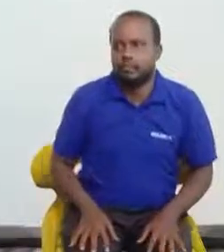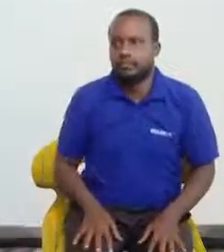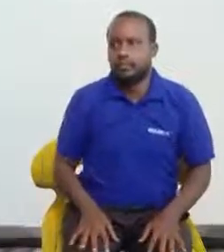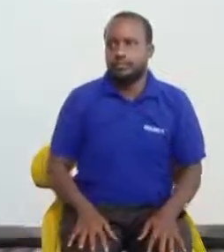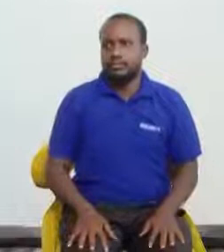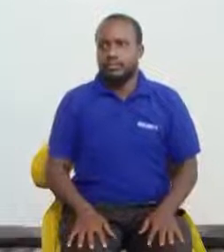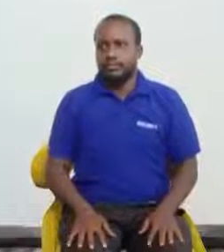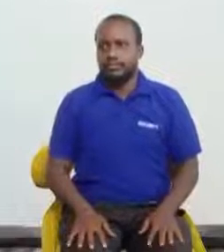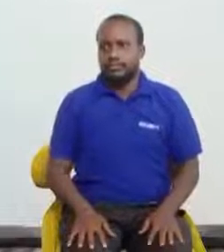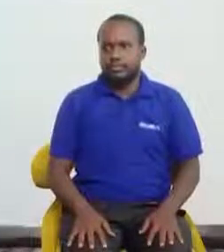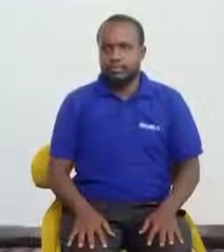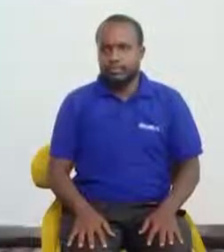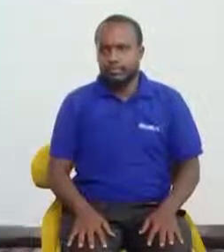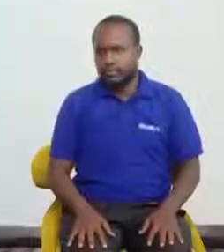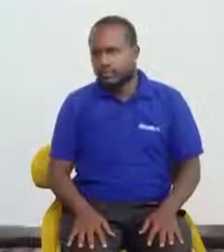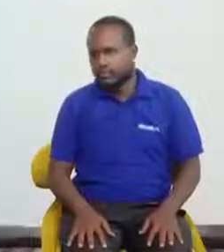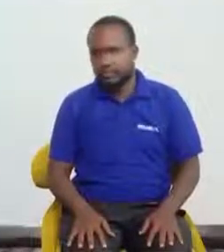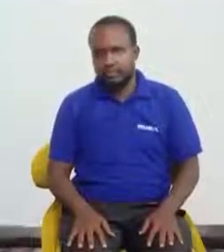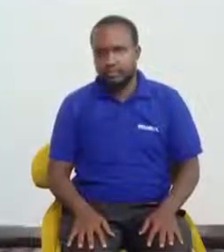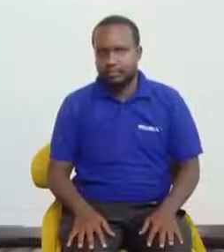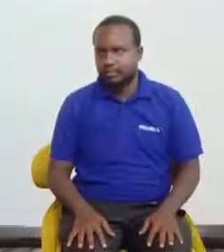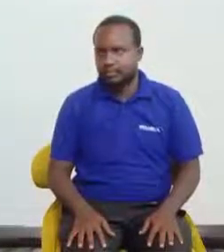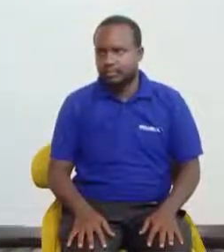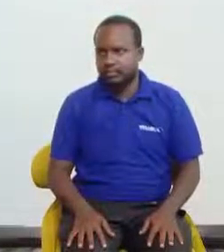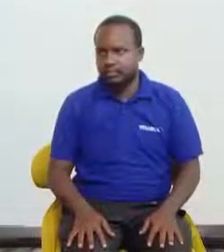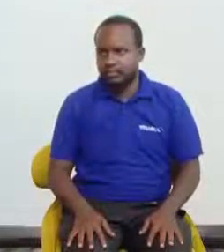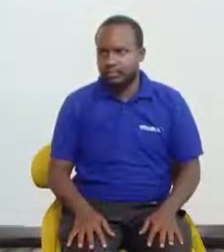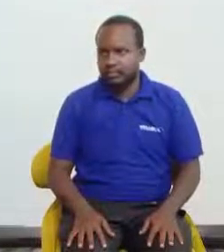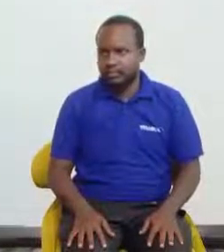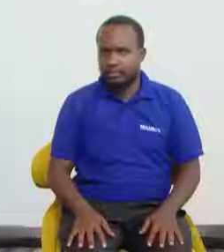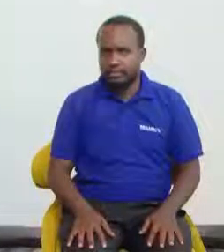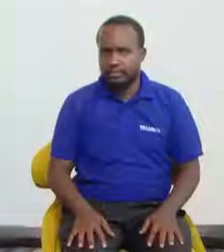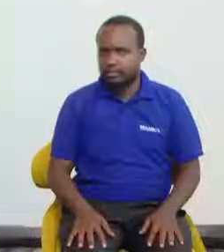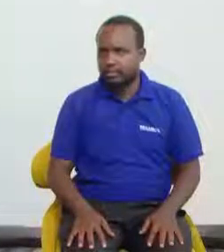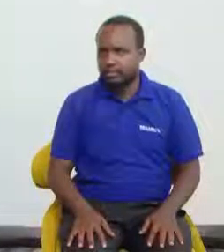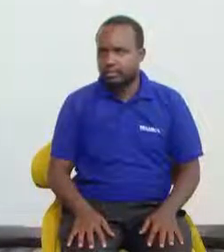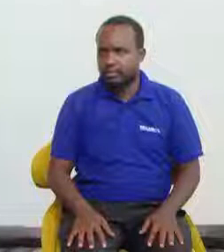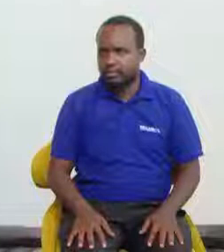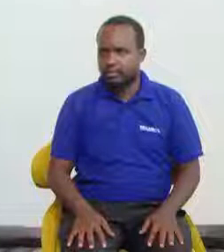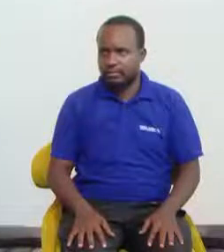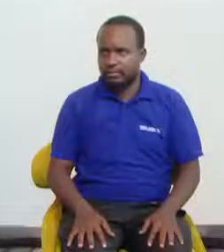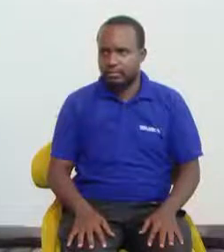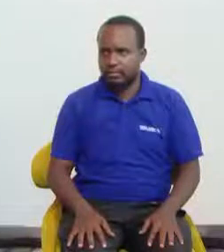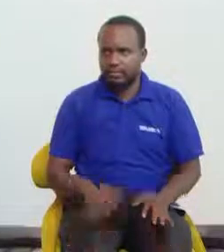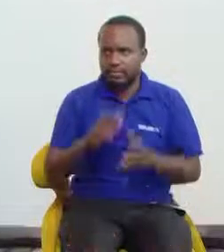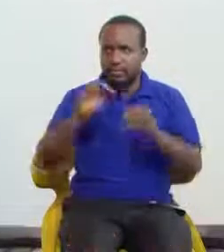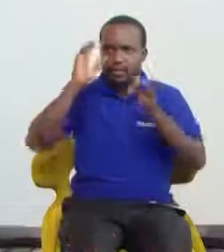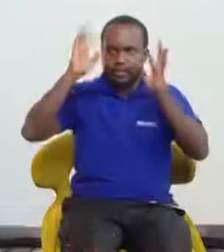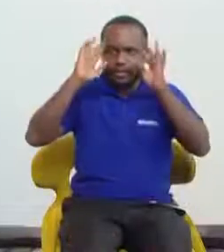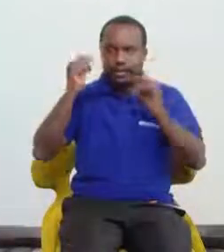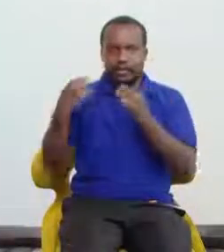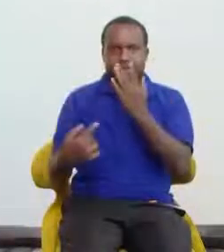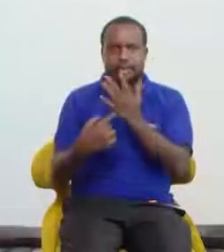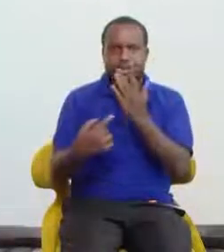learning, remotely and in the classroom. And the experiences of the pandemic led to some innovative